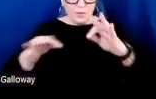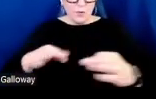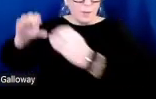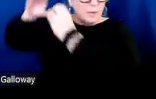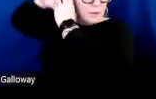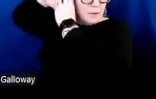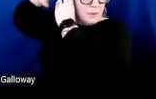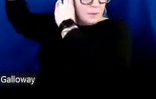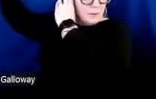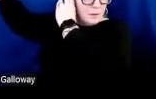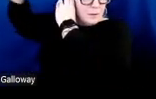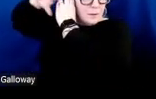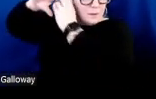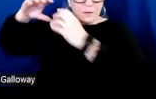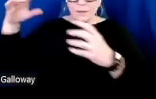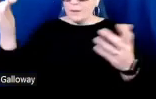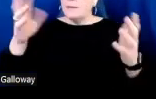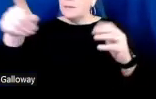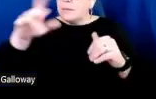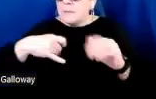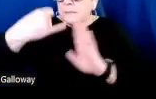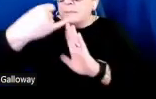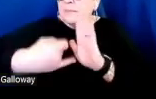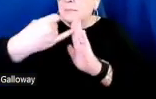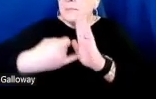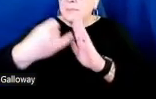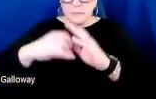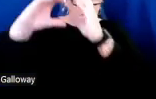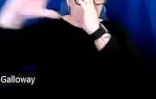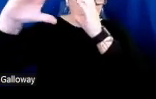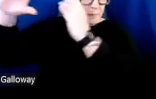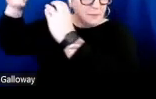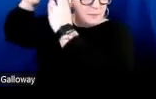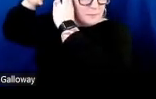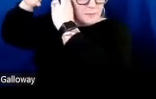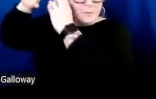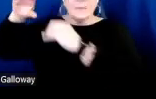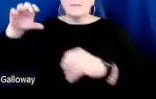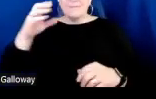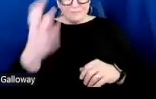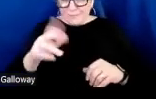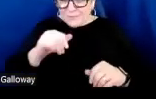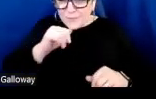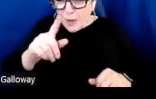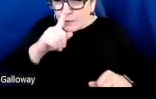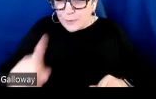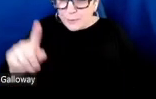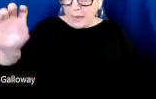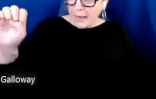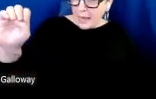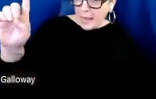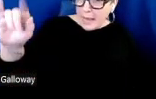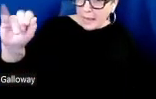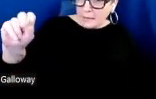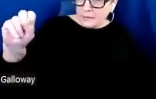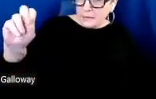it's a little like hand-drawn sketch so it's not true that edison never tried to invent hearing